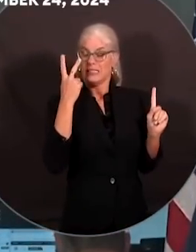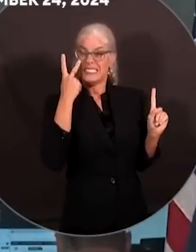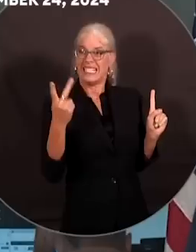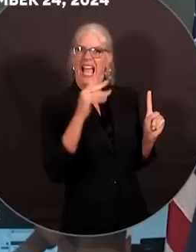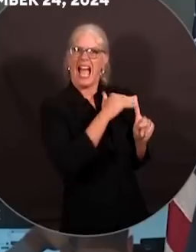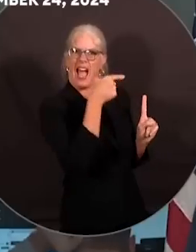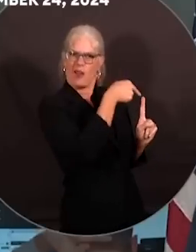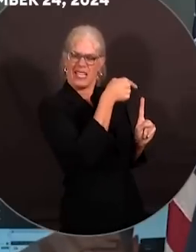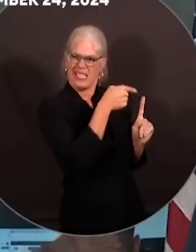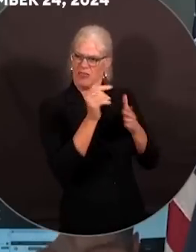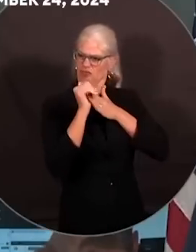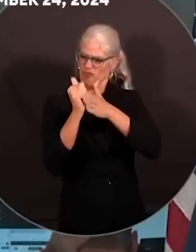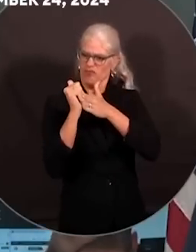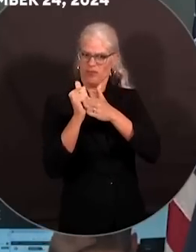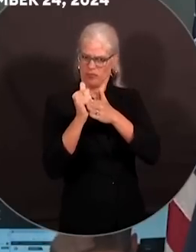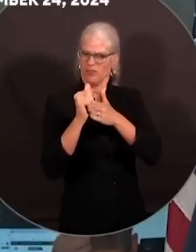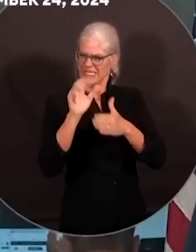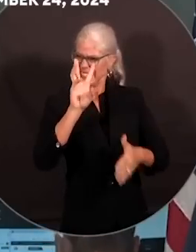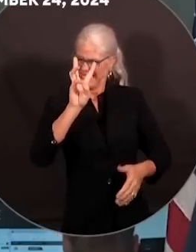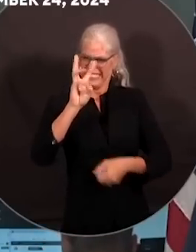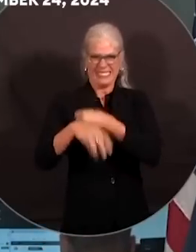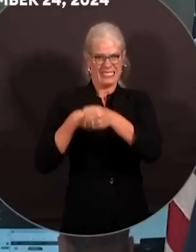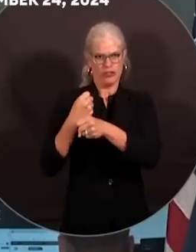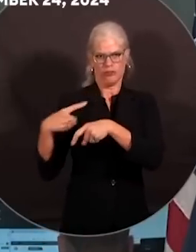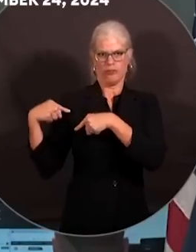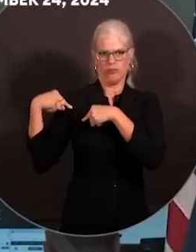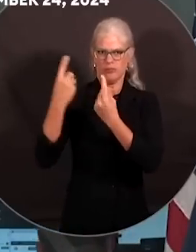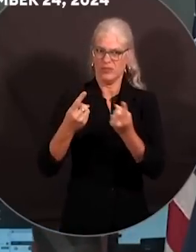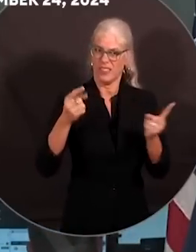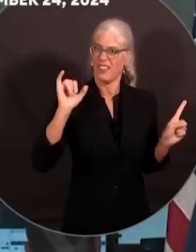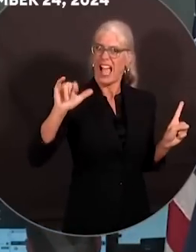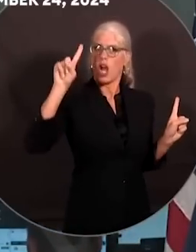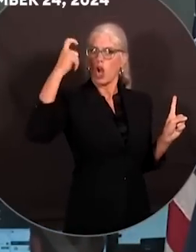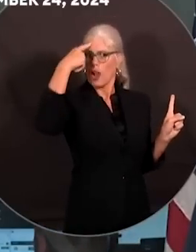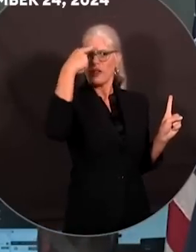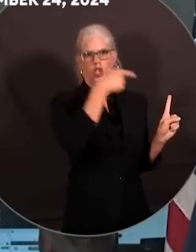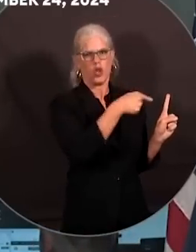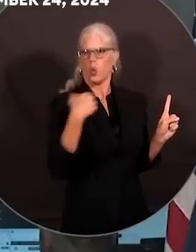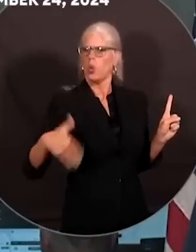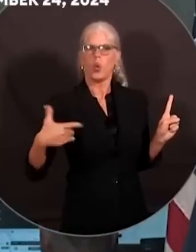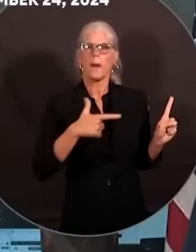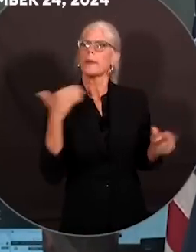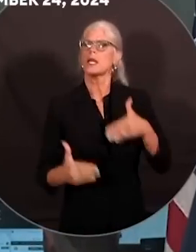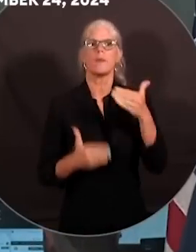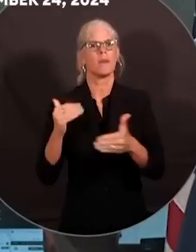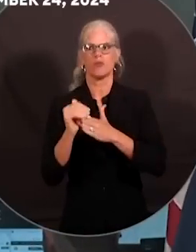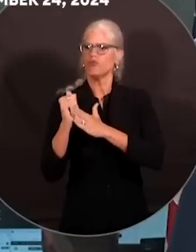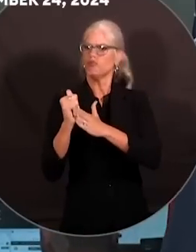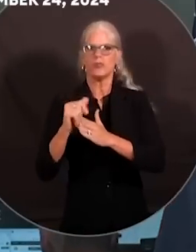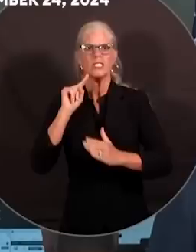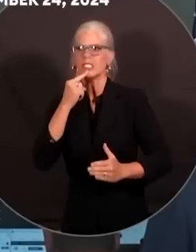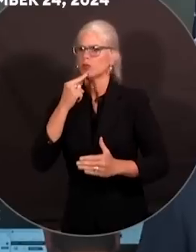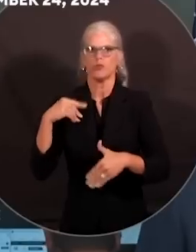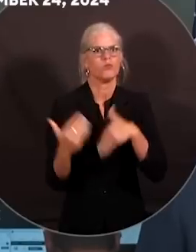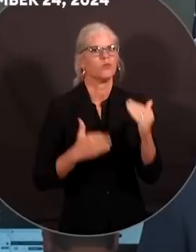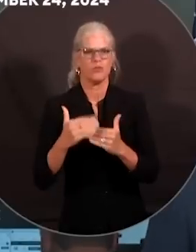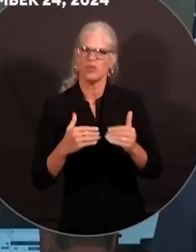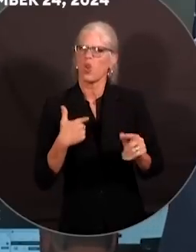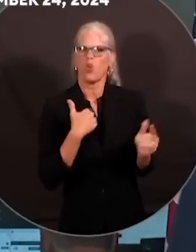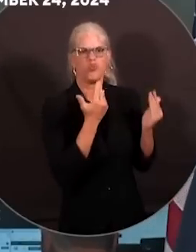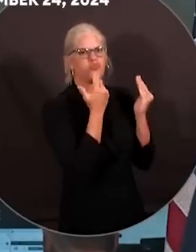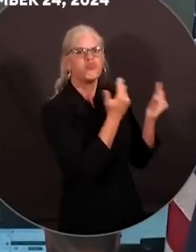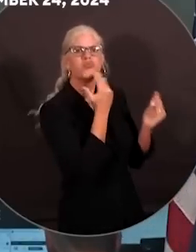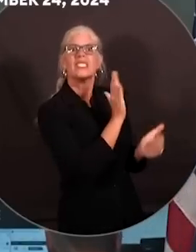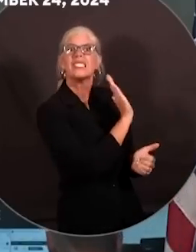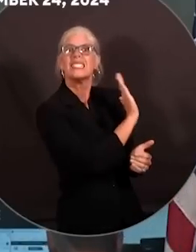this. We've never had this type of leaning forward at the state in recent memory. So again, thank you, Governor, for